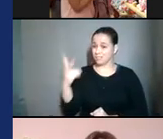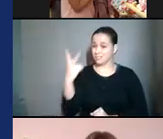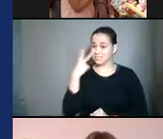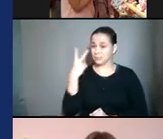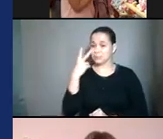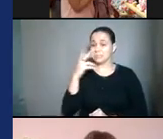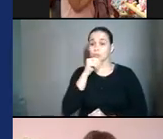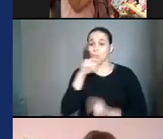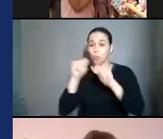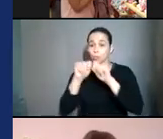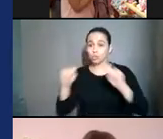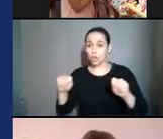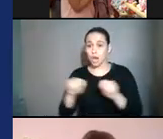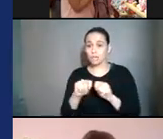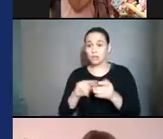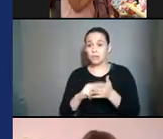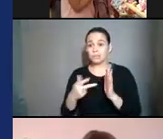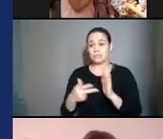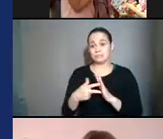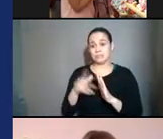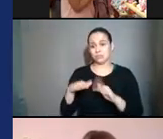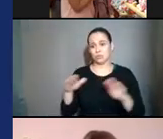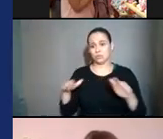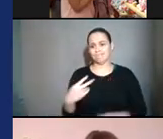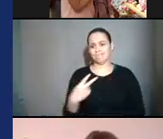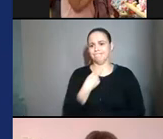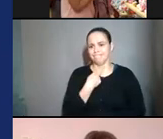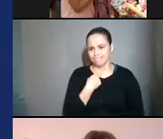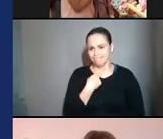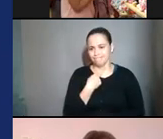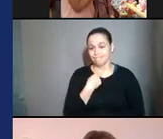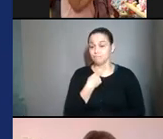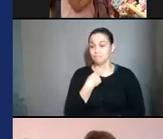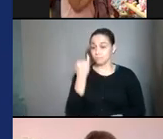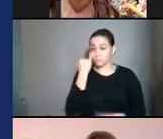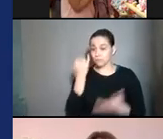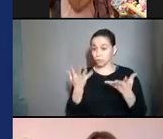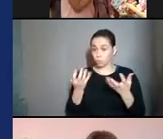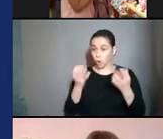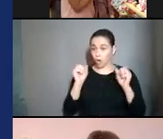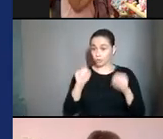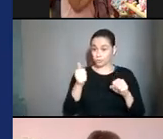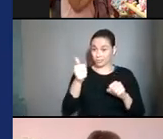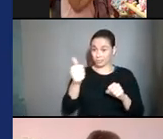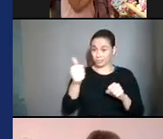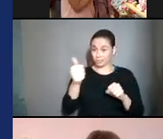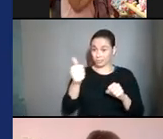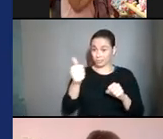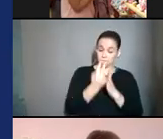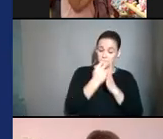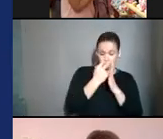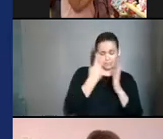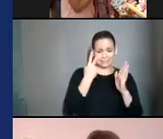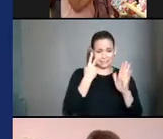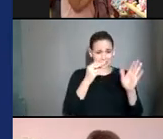your child is at a sticking point. If you want, you can play the lesson with your child directly